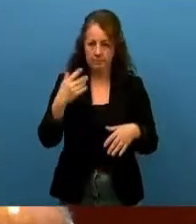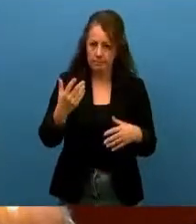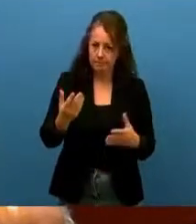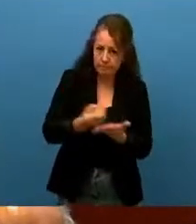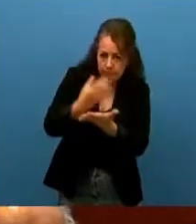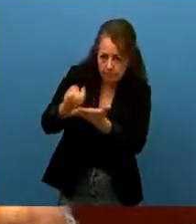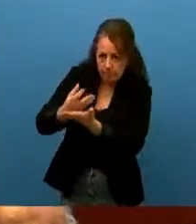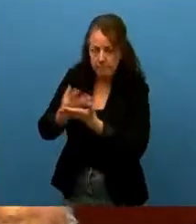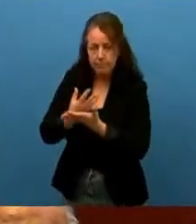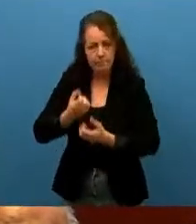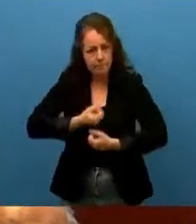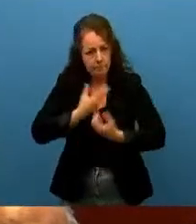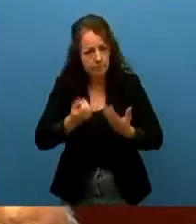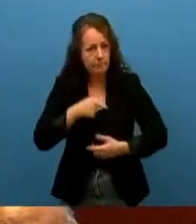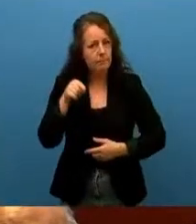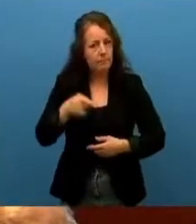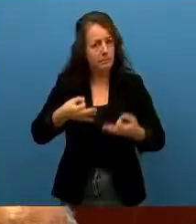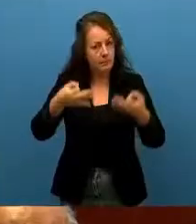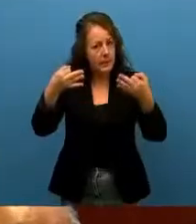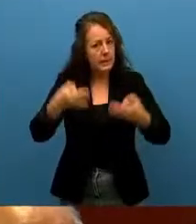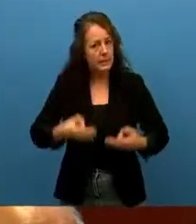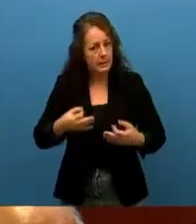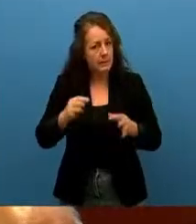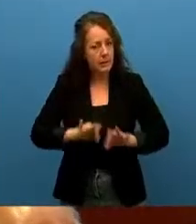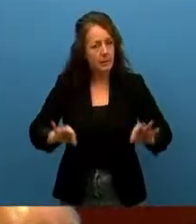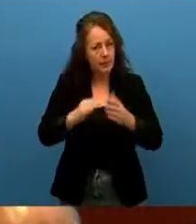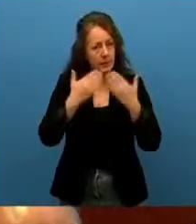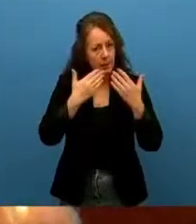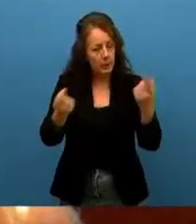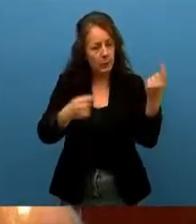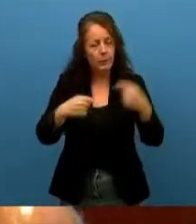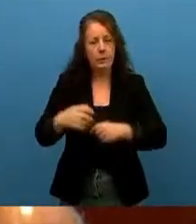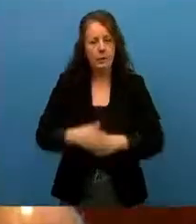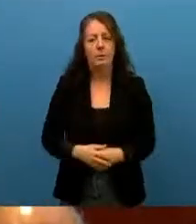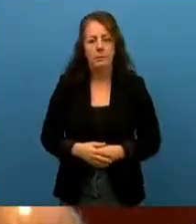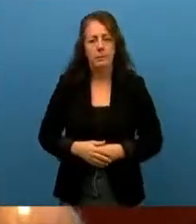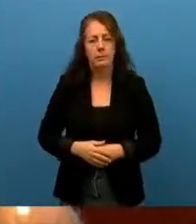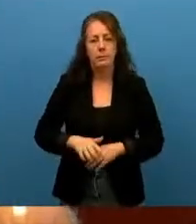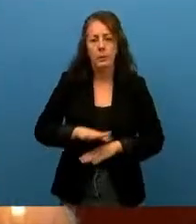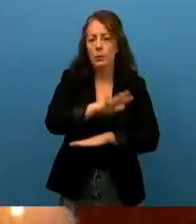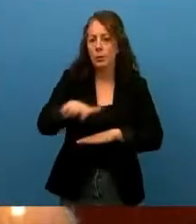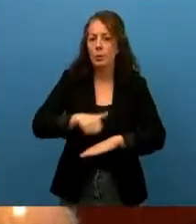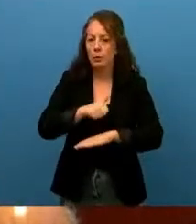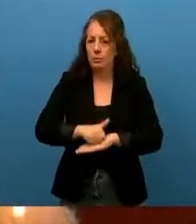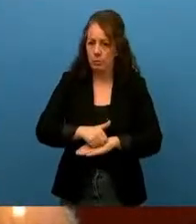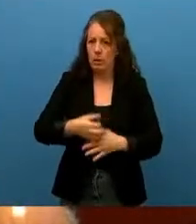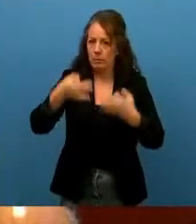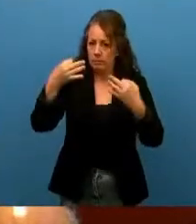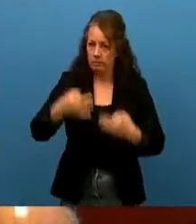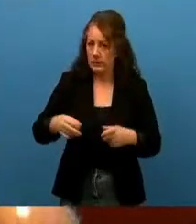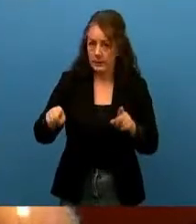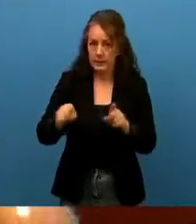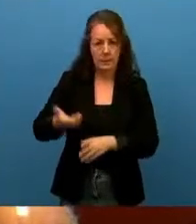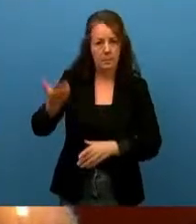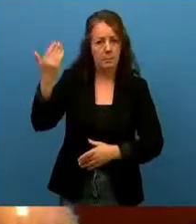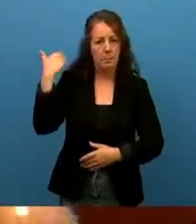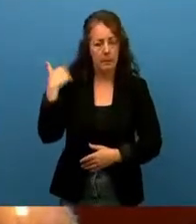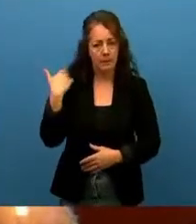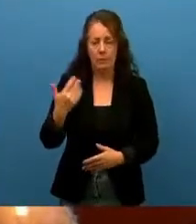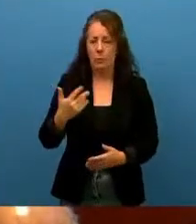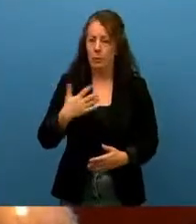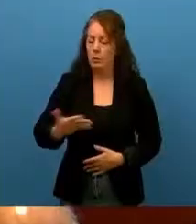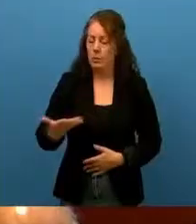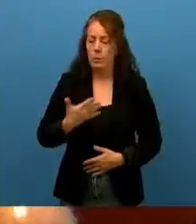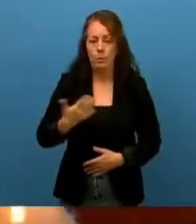making. Australia reaffirms its long-standing position that meaningful Indigenous participation is fundamental to the fairness